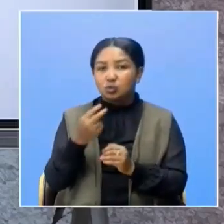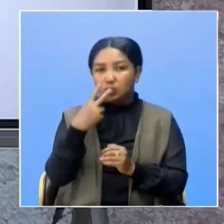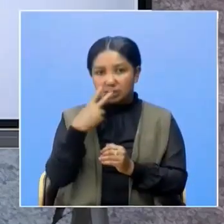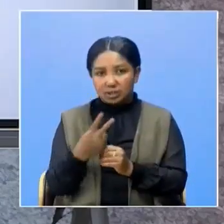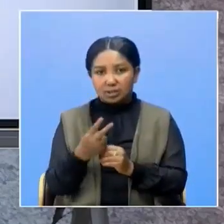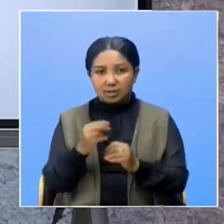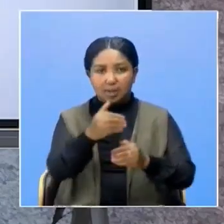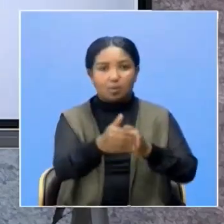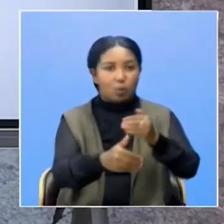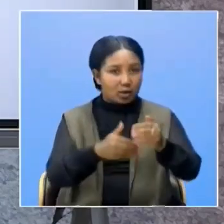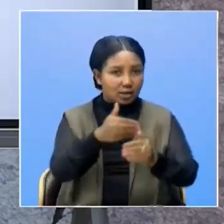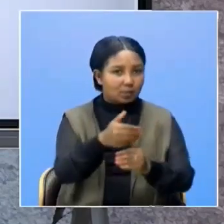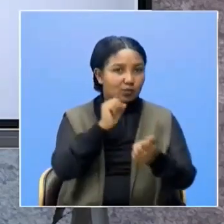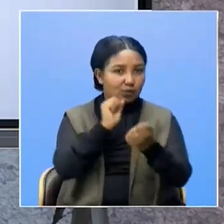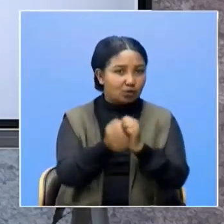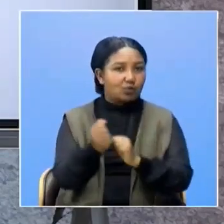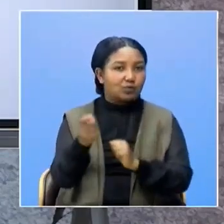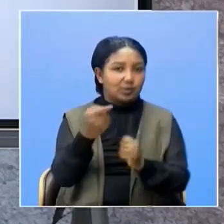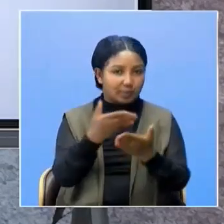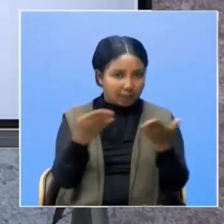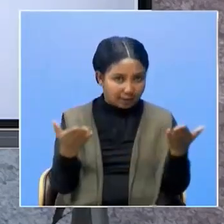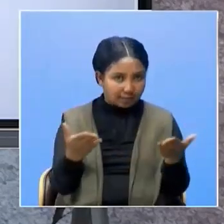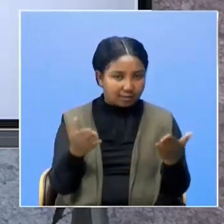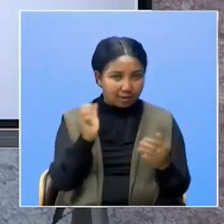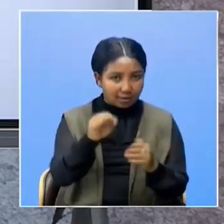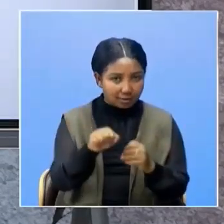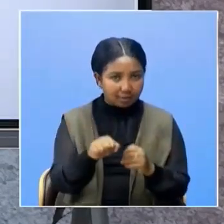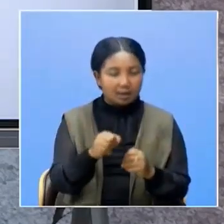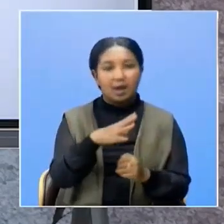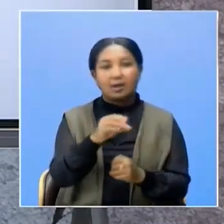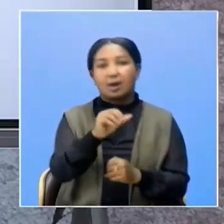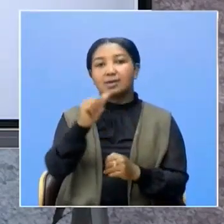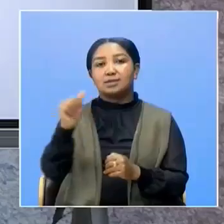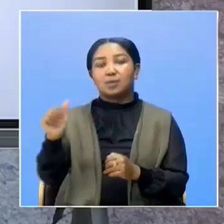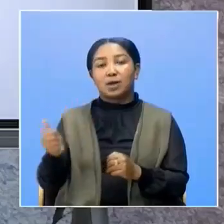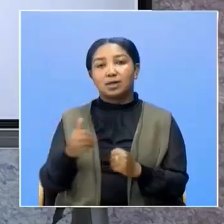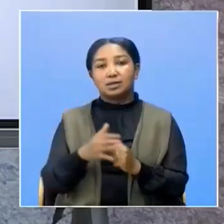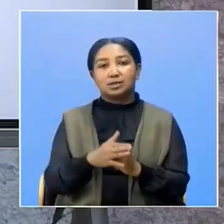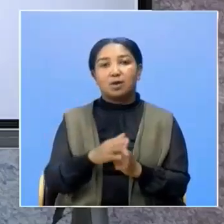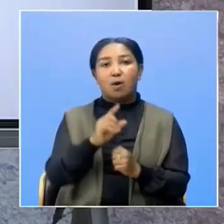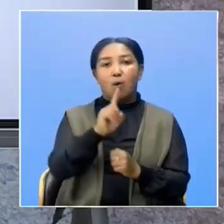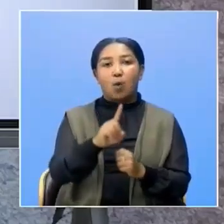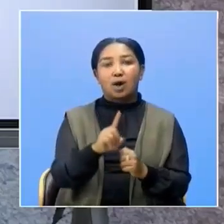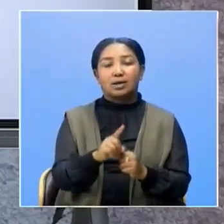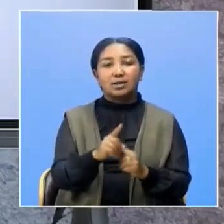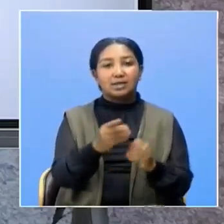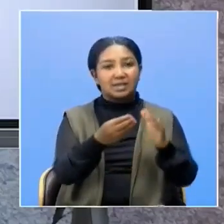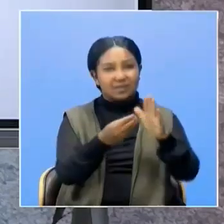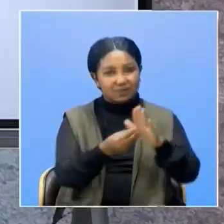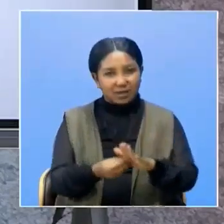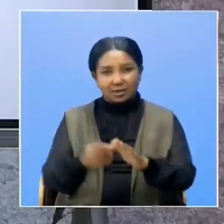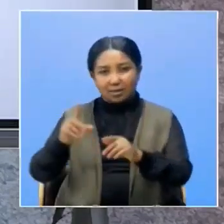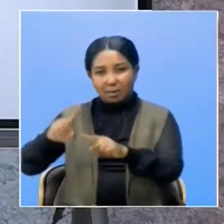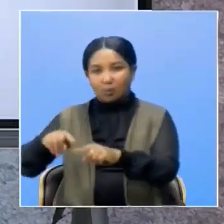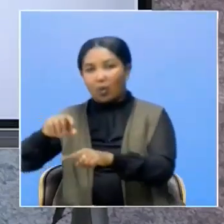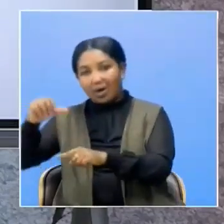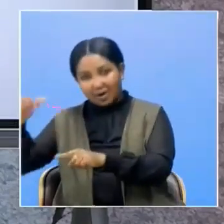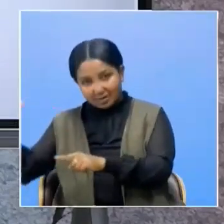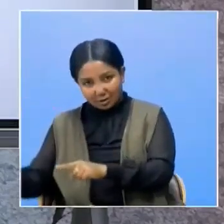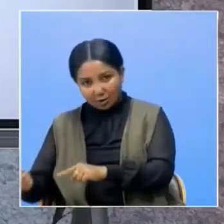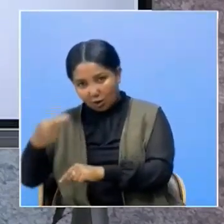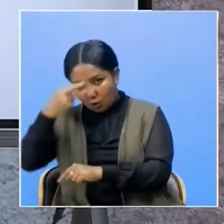the progress or a change of something, right? And another one is 1 effect depending on the other